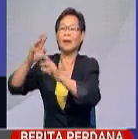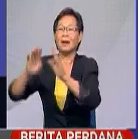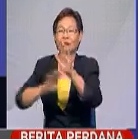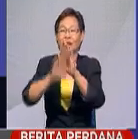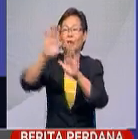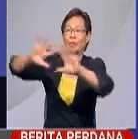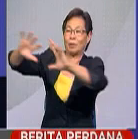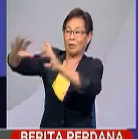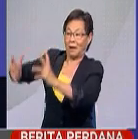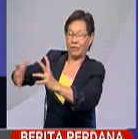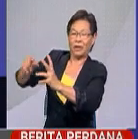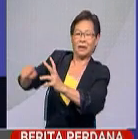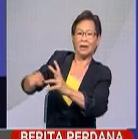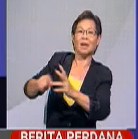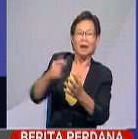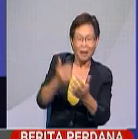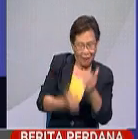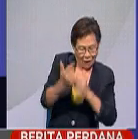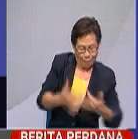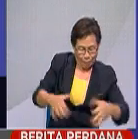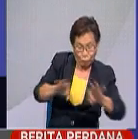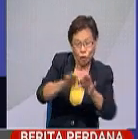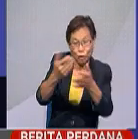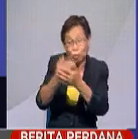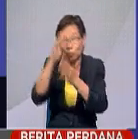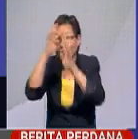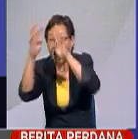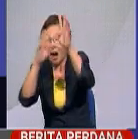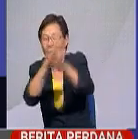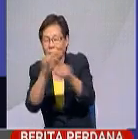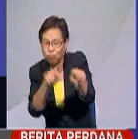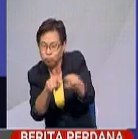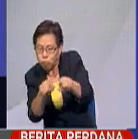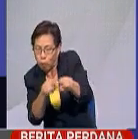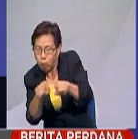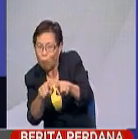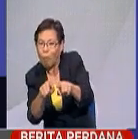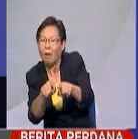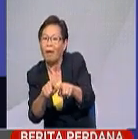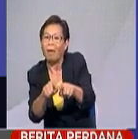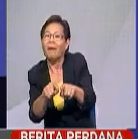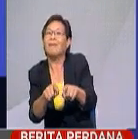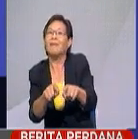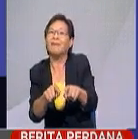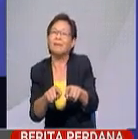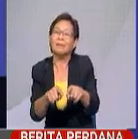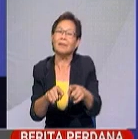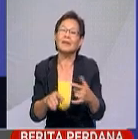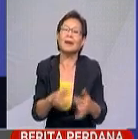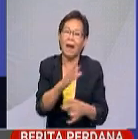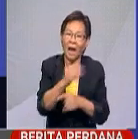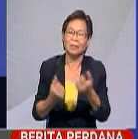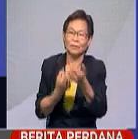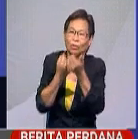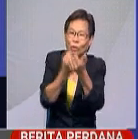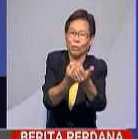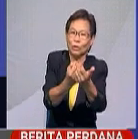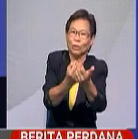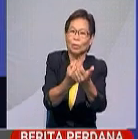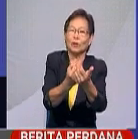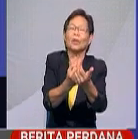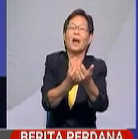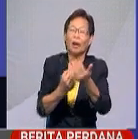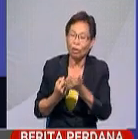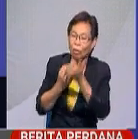remains as a vital source of innovation and competitiveness, with enormous contributions to